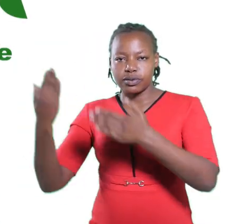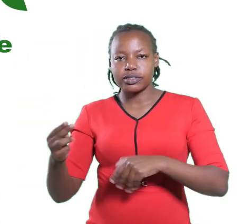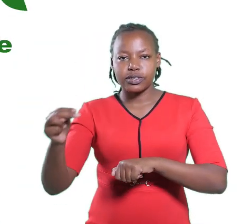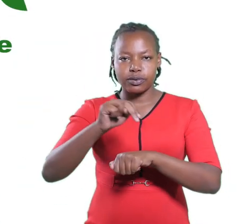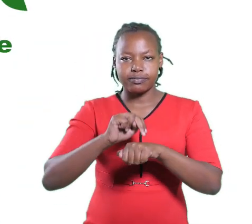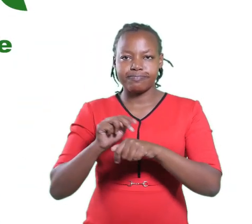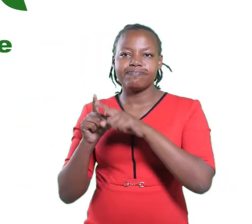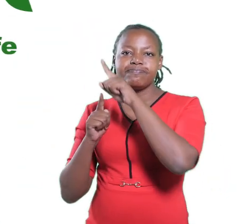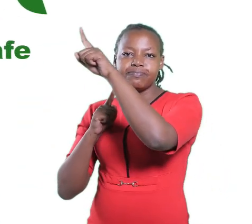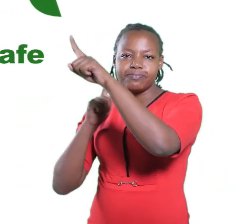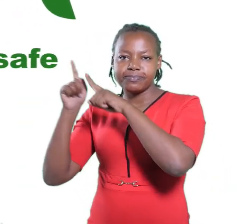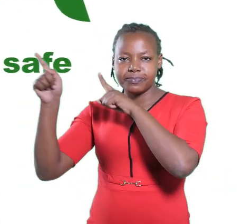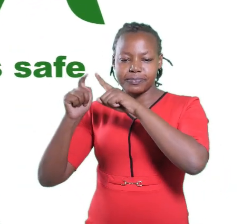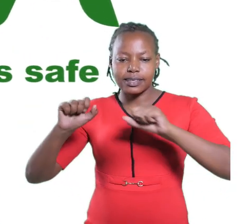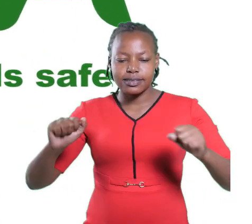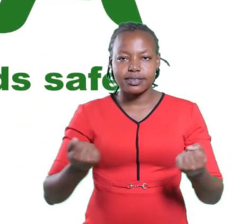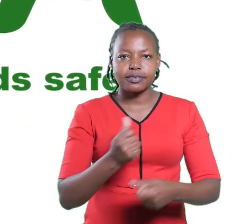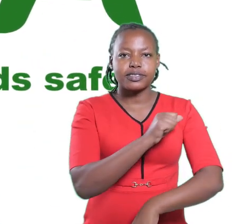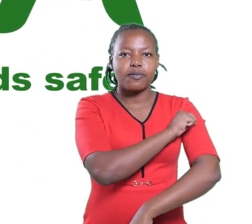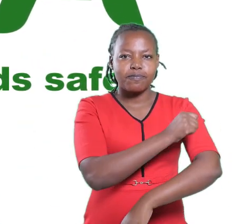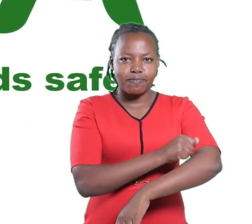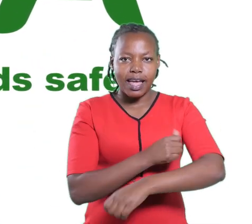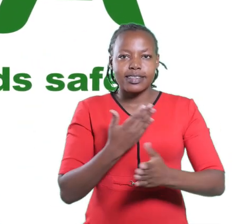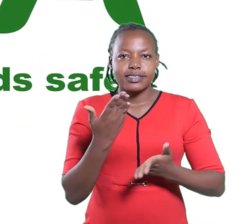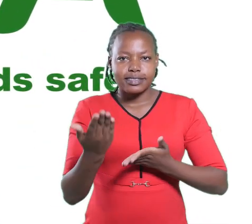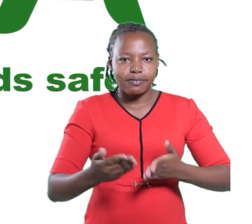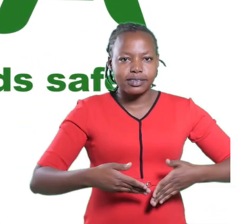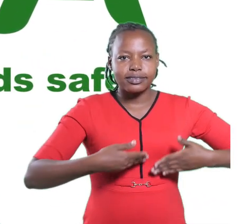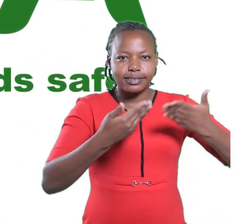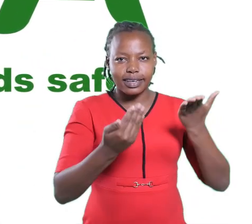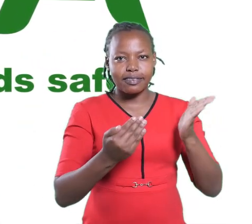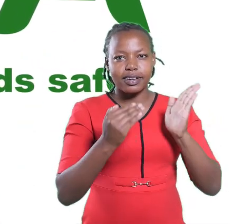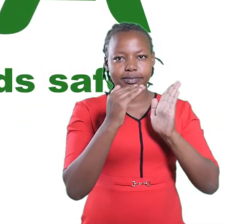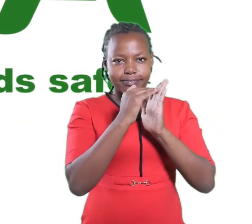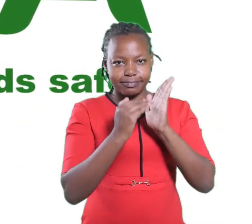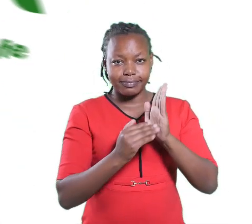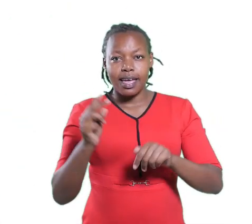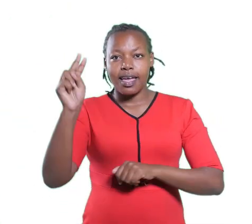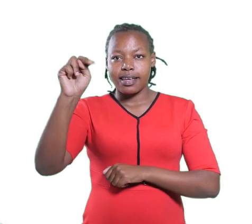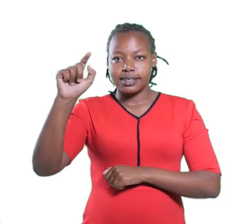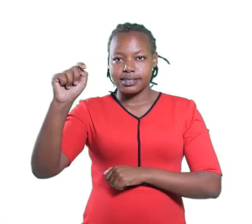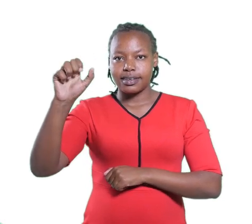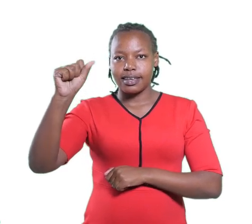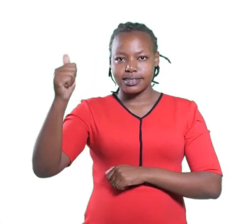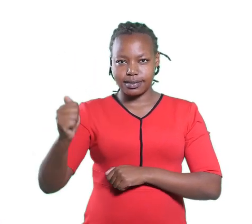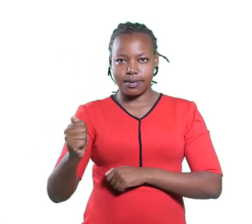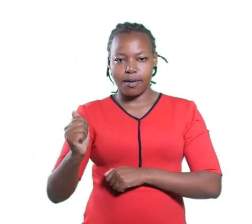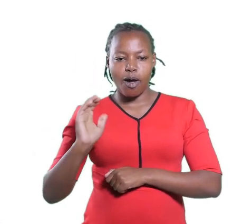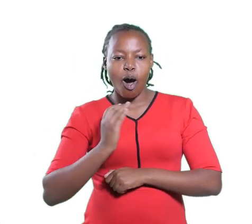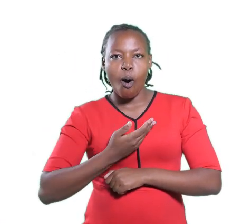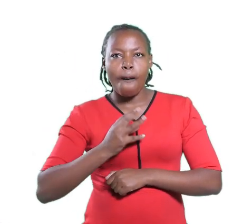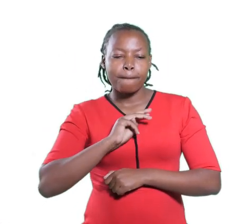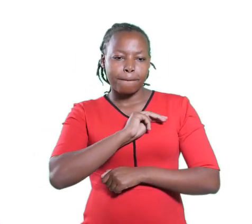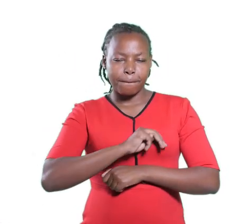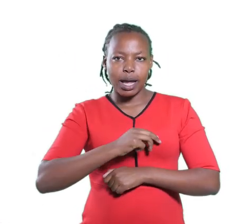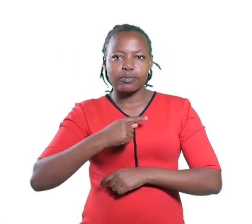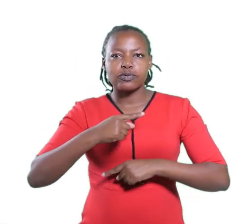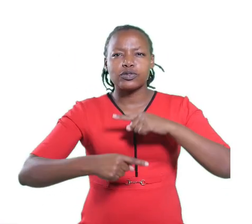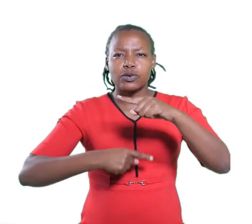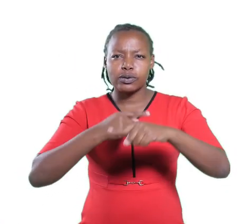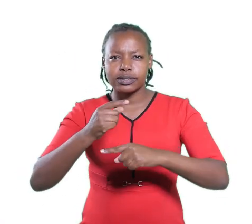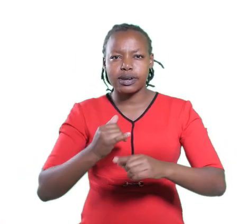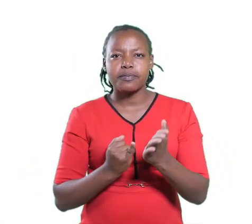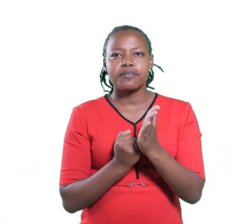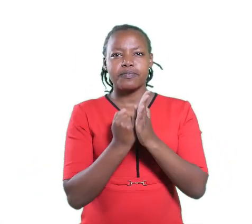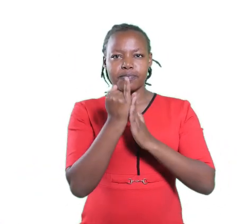Welcome to the National Transport and Safety Authority Service Delivery Charter. At the NTSA, our mission is to